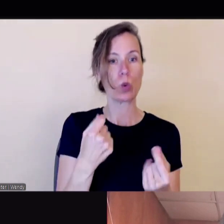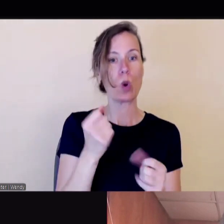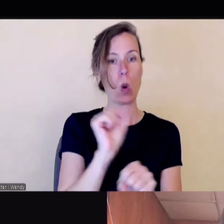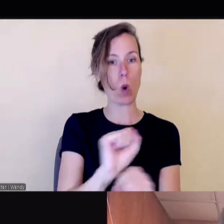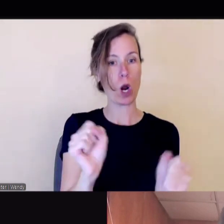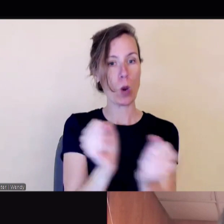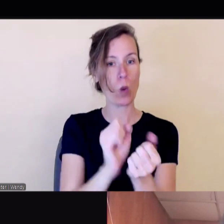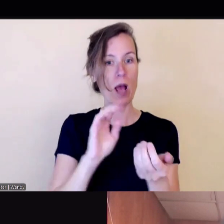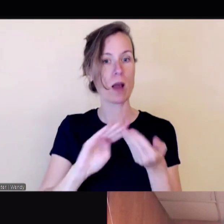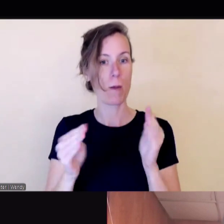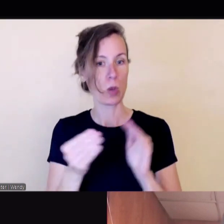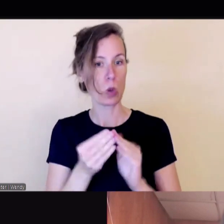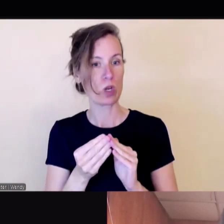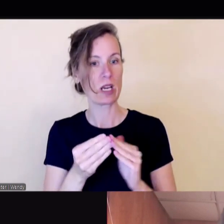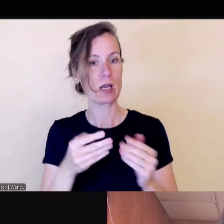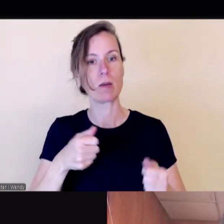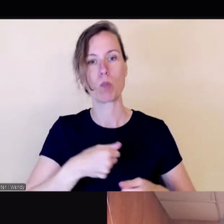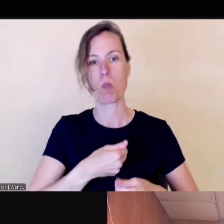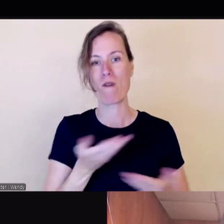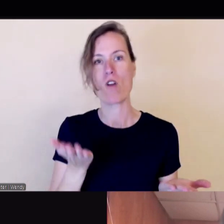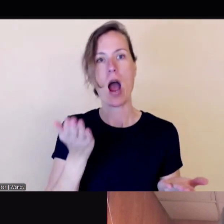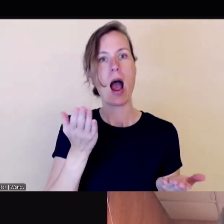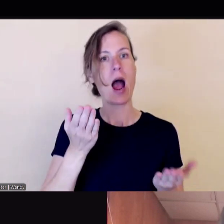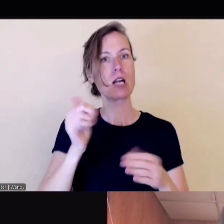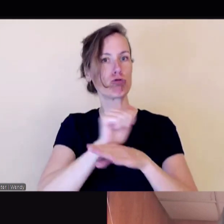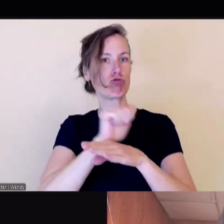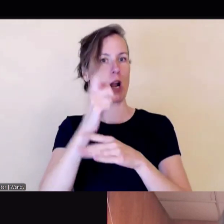your responsibilities training. So